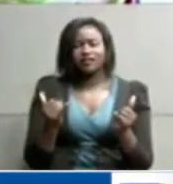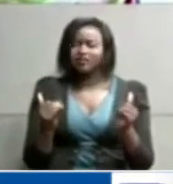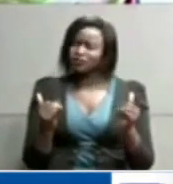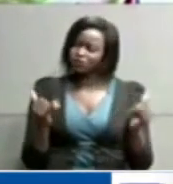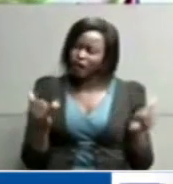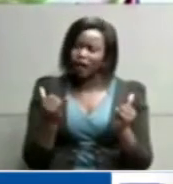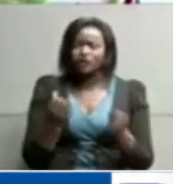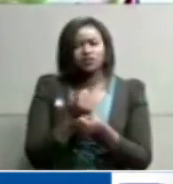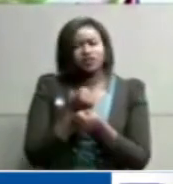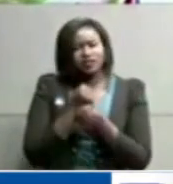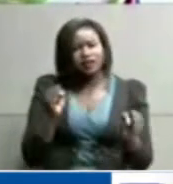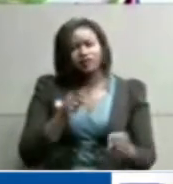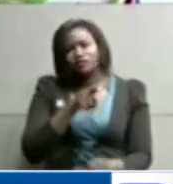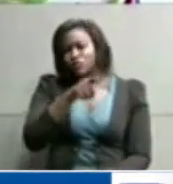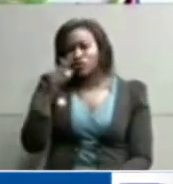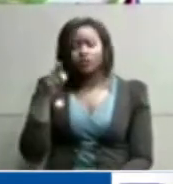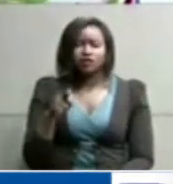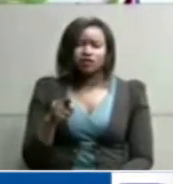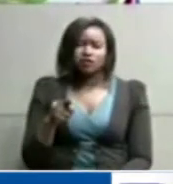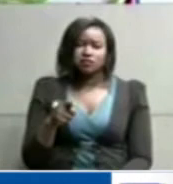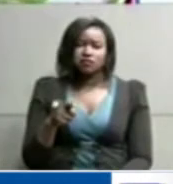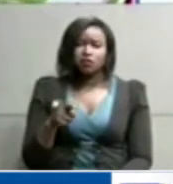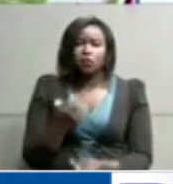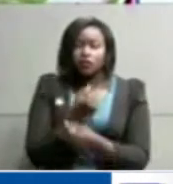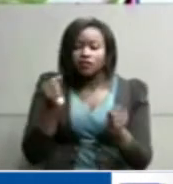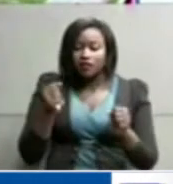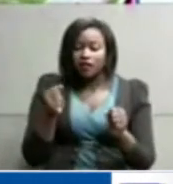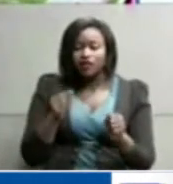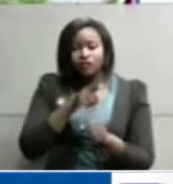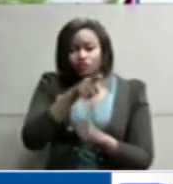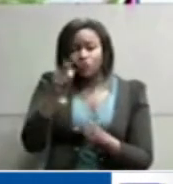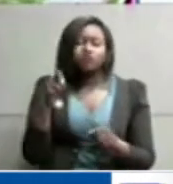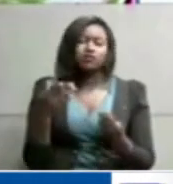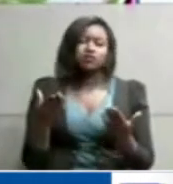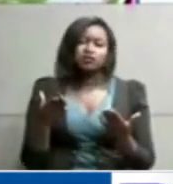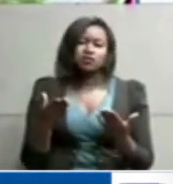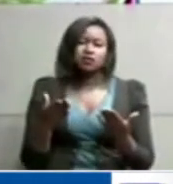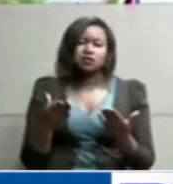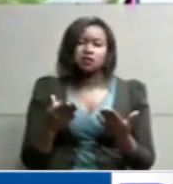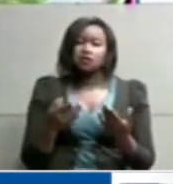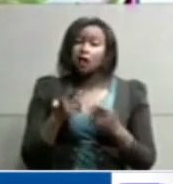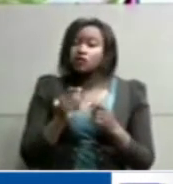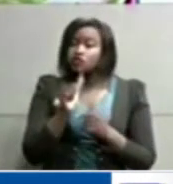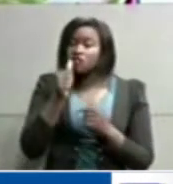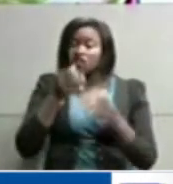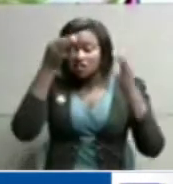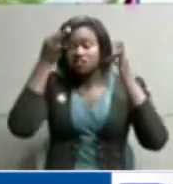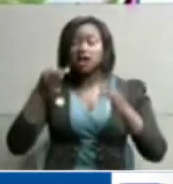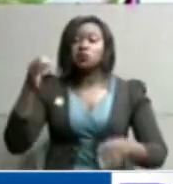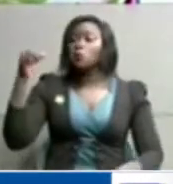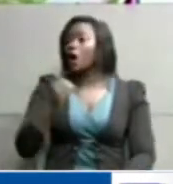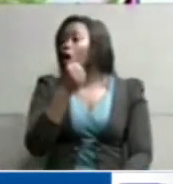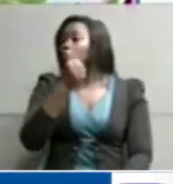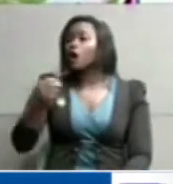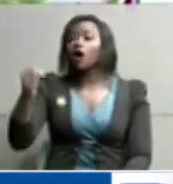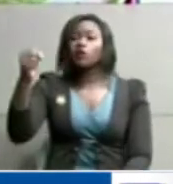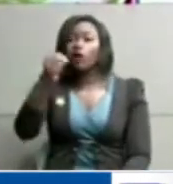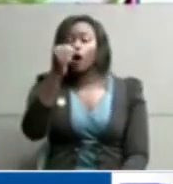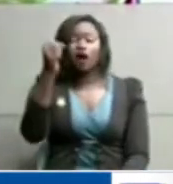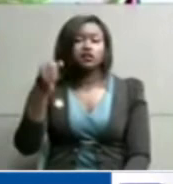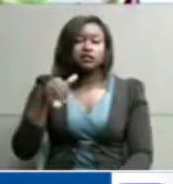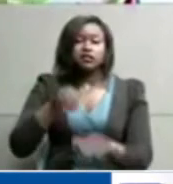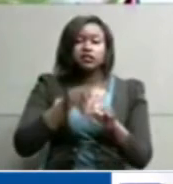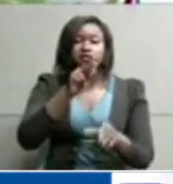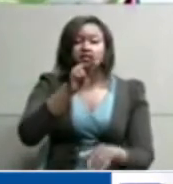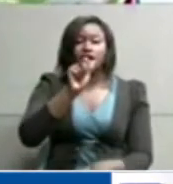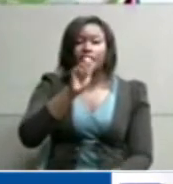We save you from here, you go, instead you go to Loita in Kaveramaido